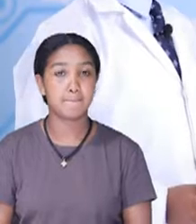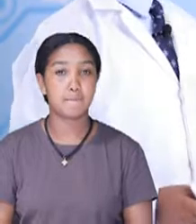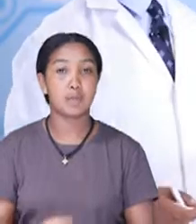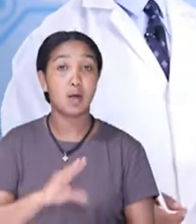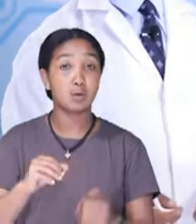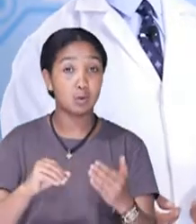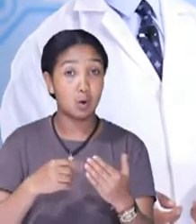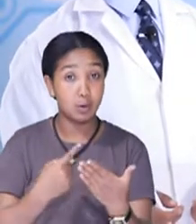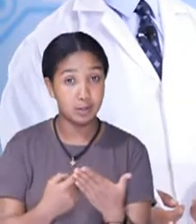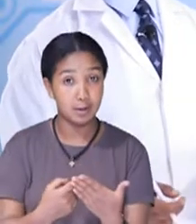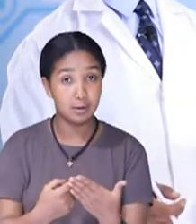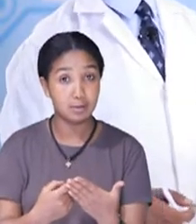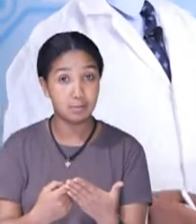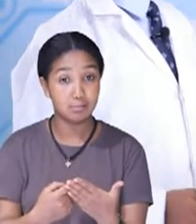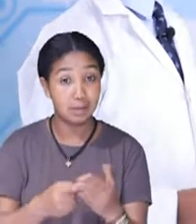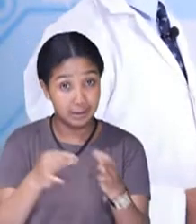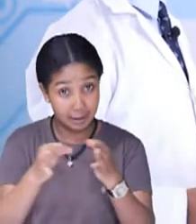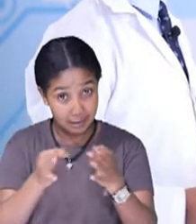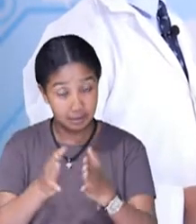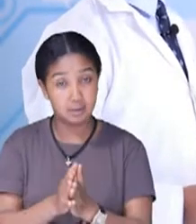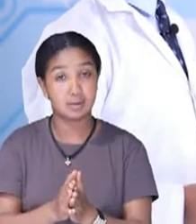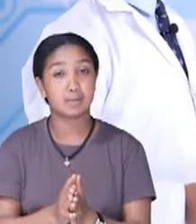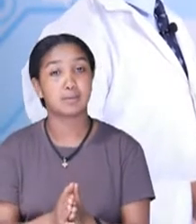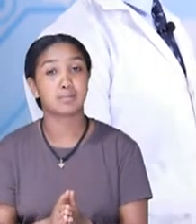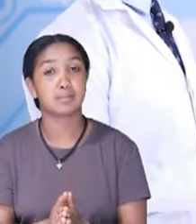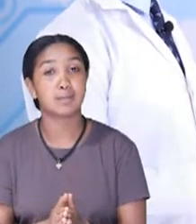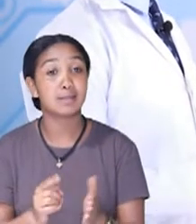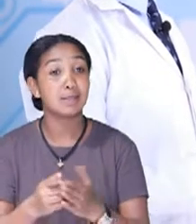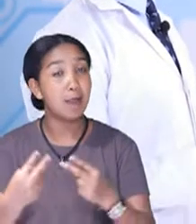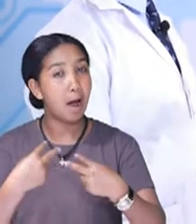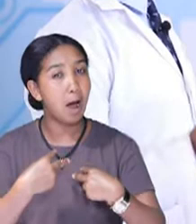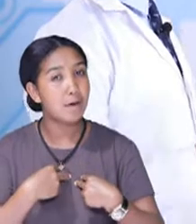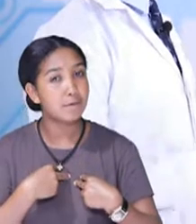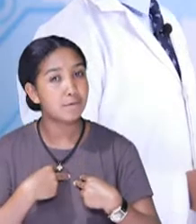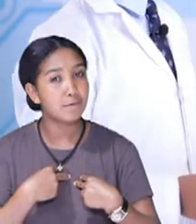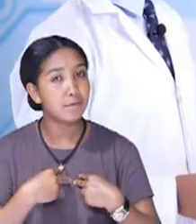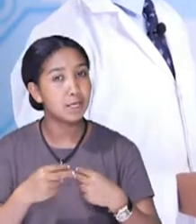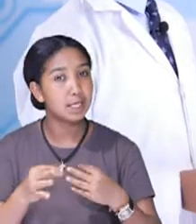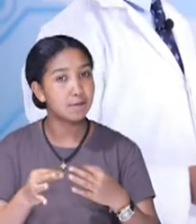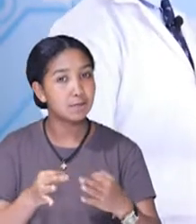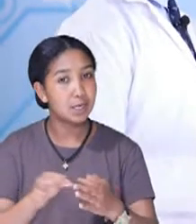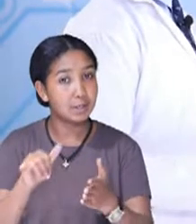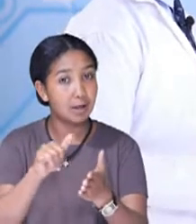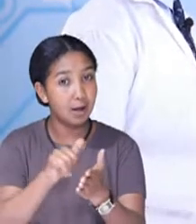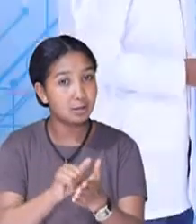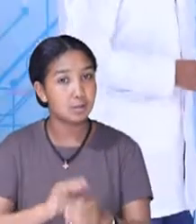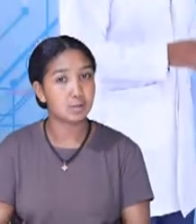And on their statements, they have emphasized